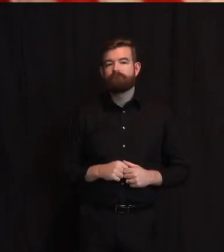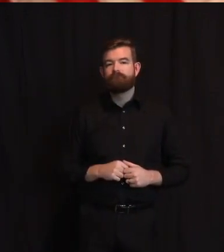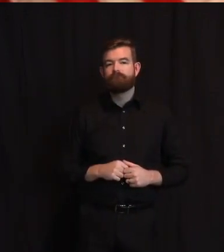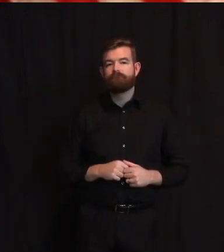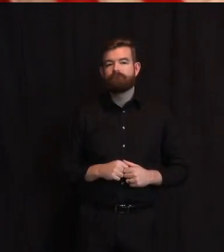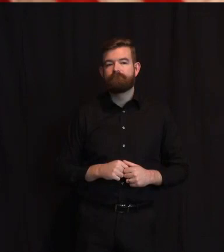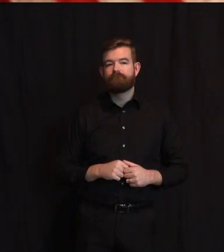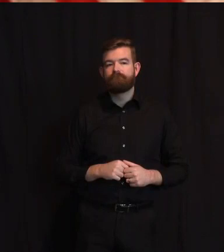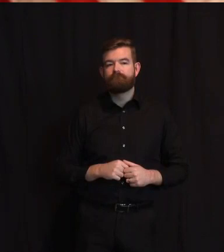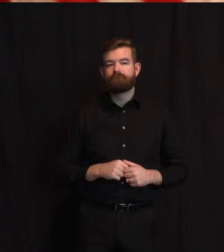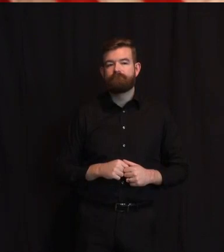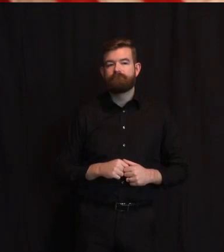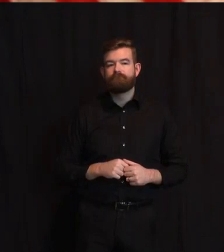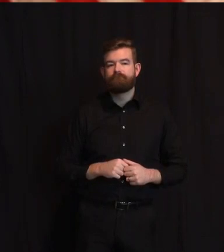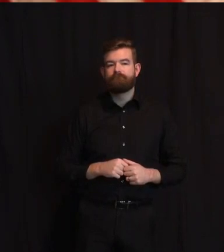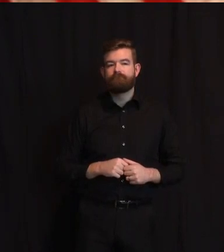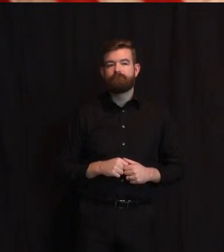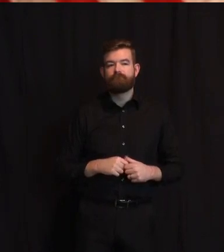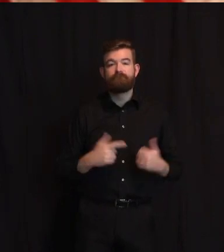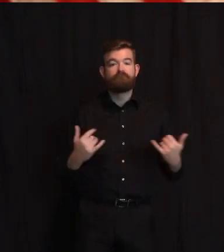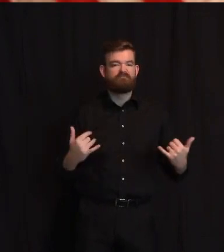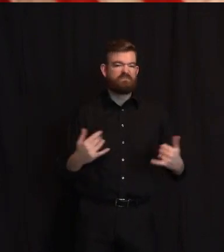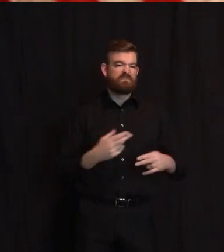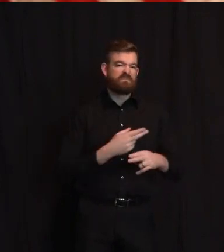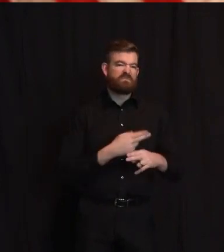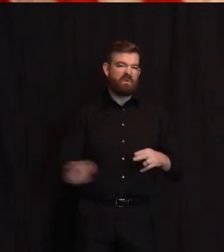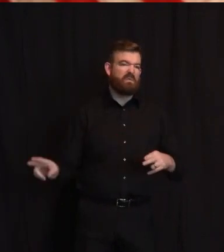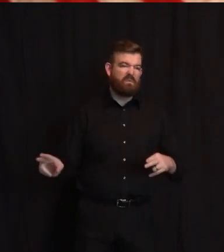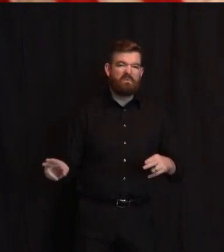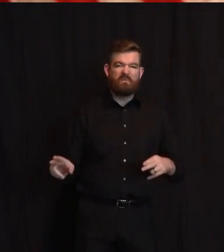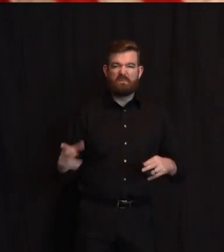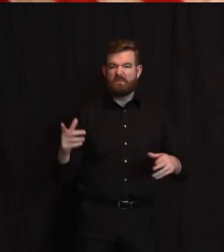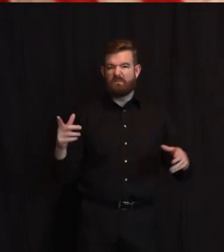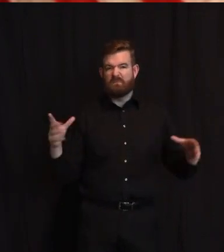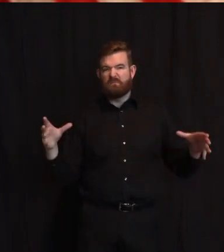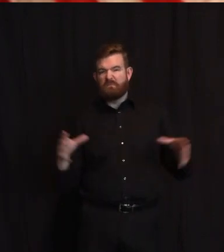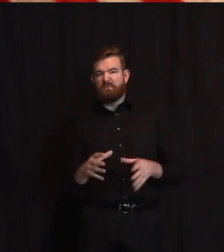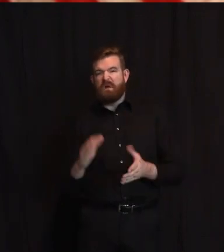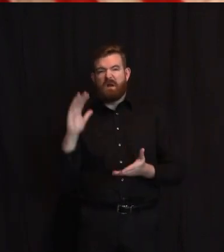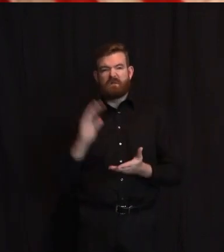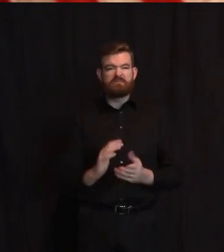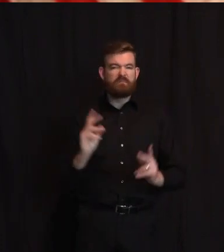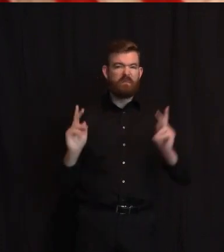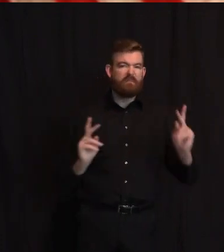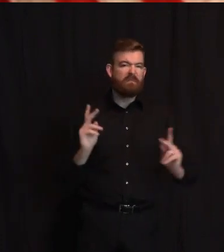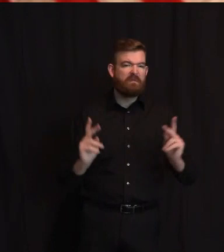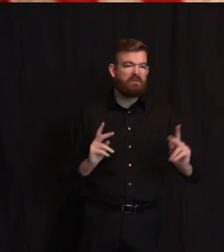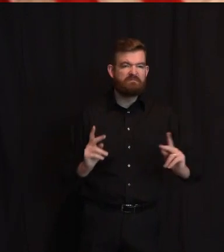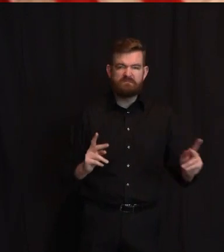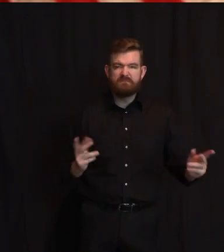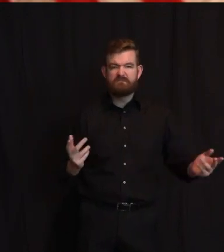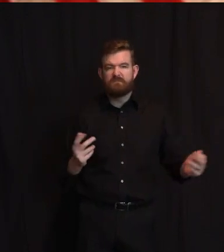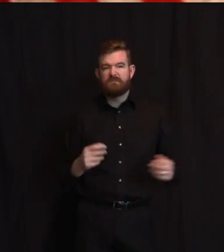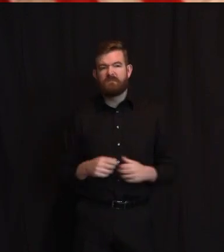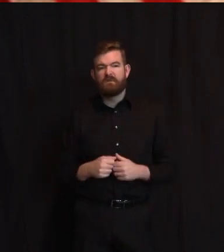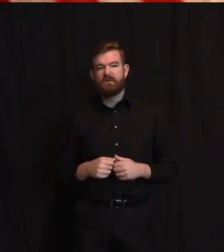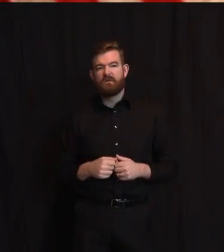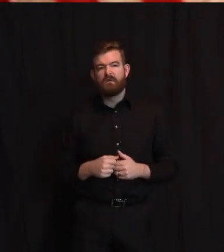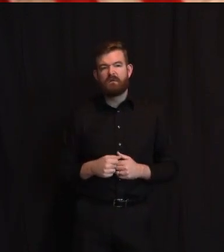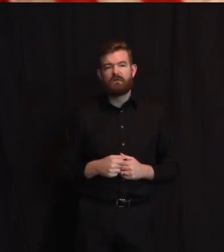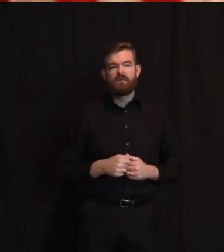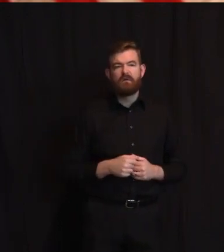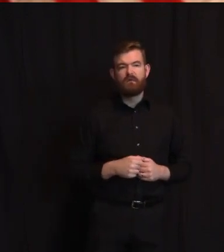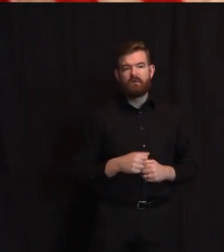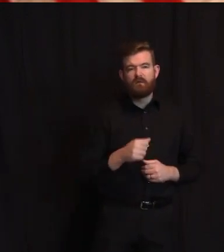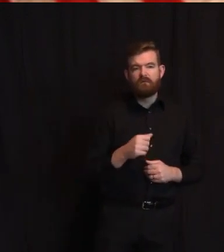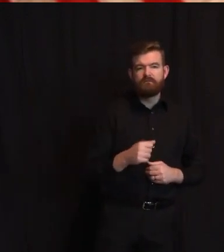less than the normal 3-act opera, but we'll see. I say that with Brett about to ask a litany of questions, so we'll have an early